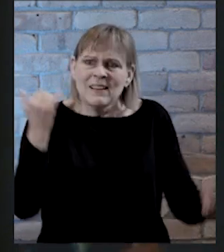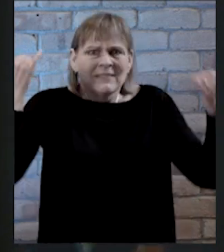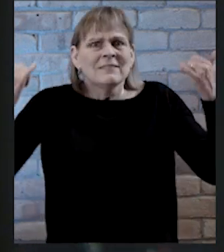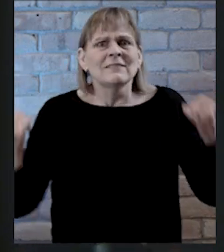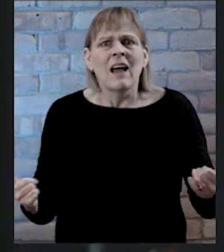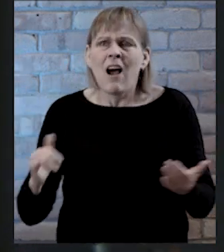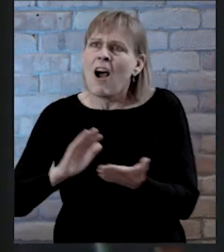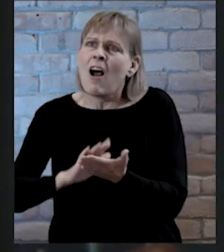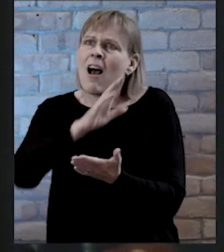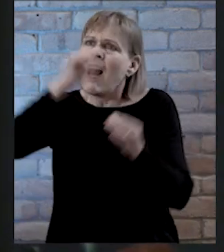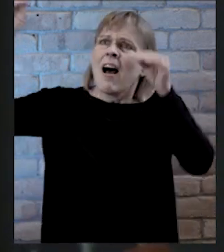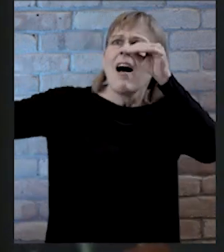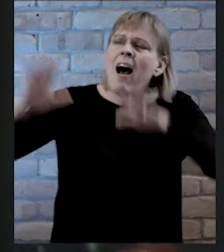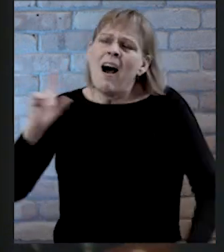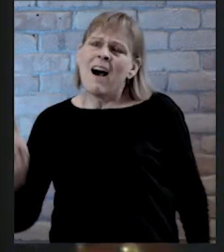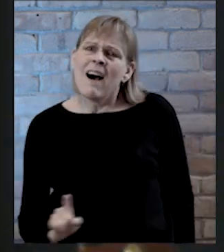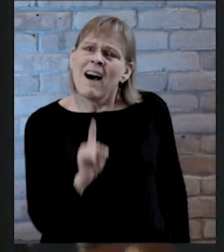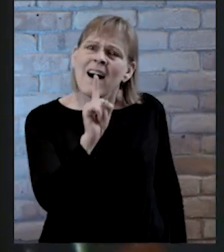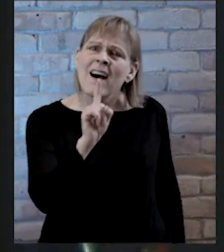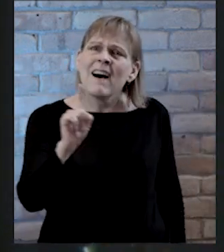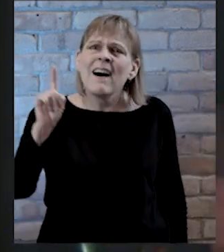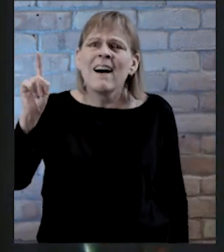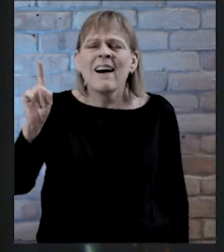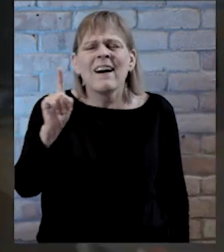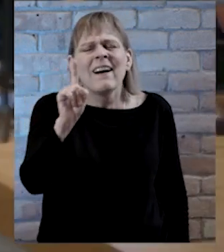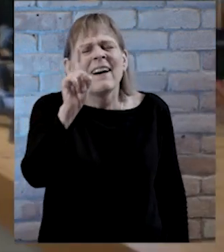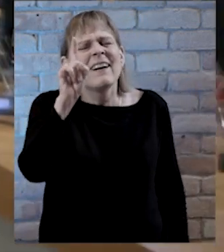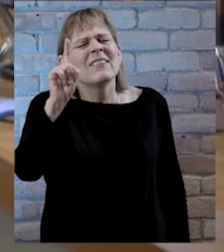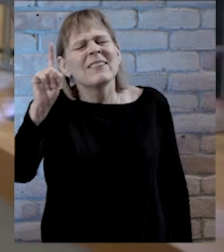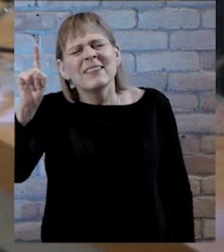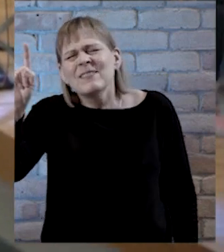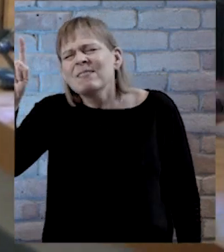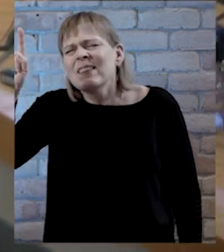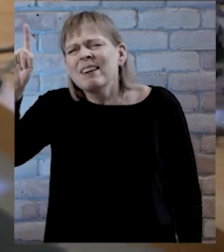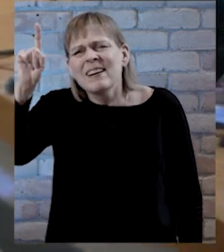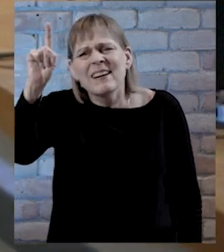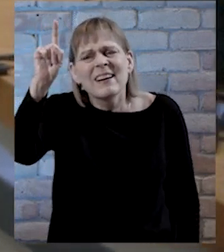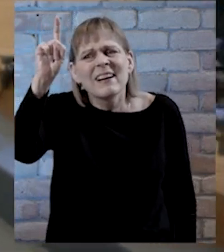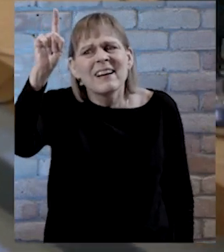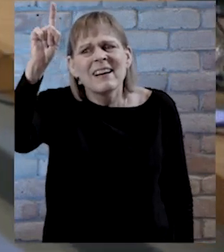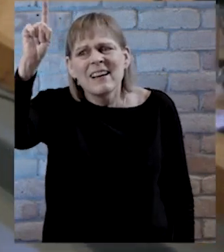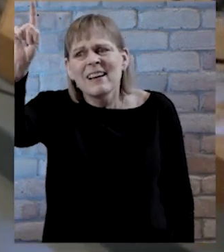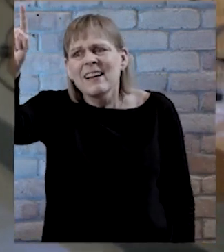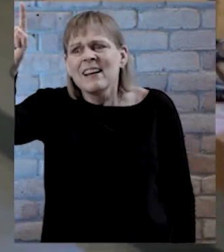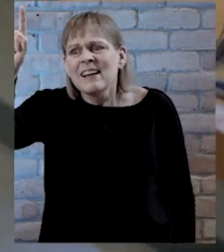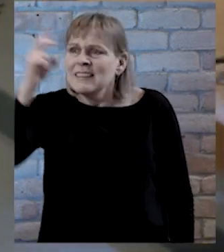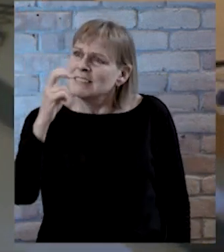Descended into darkness, He rose in glorious light.